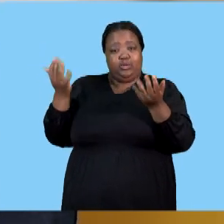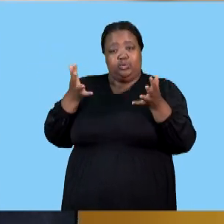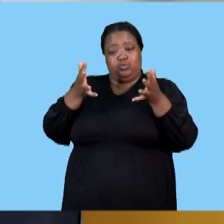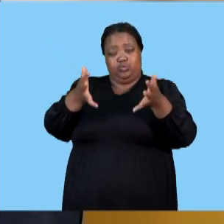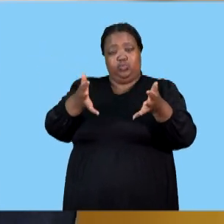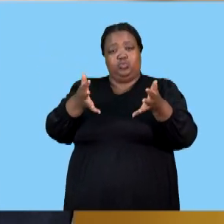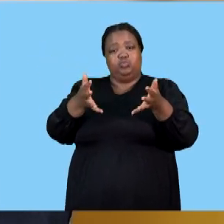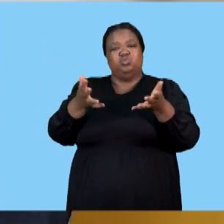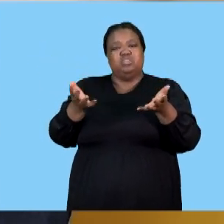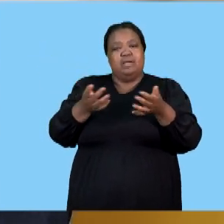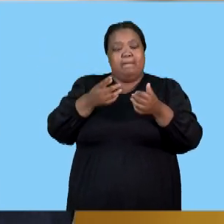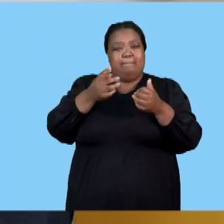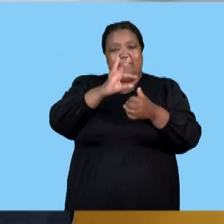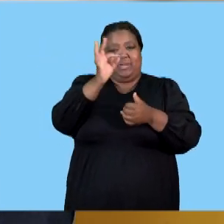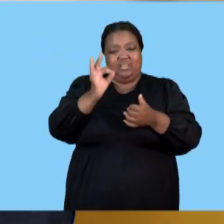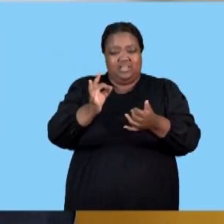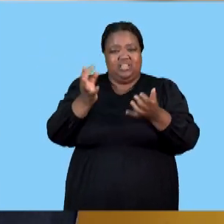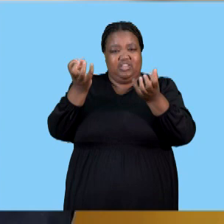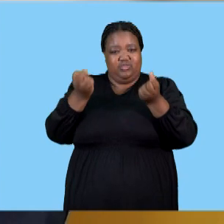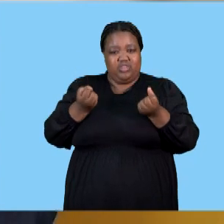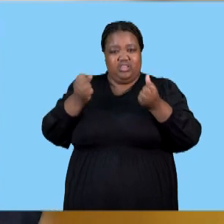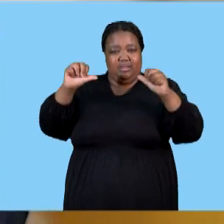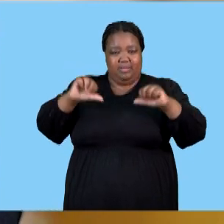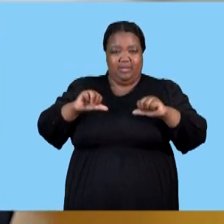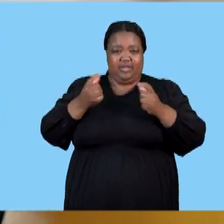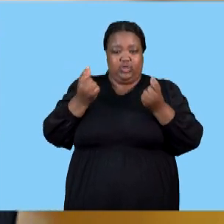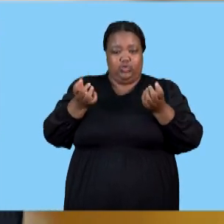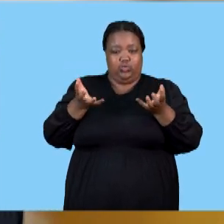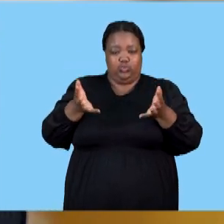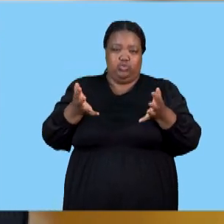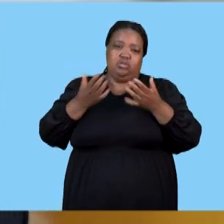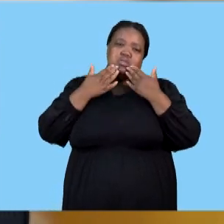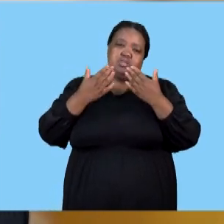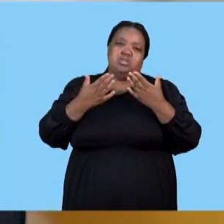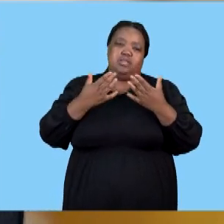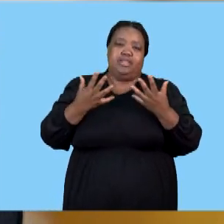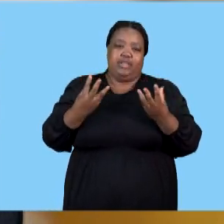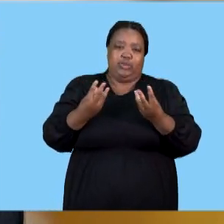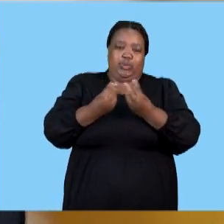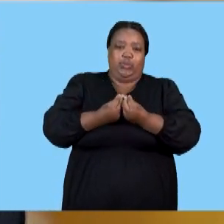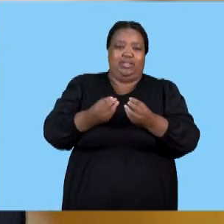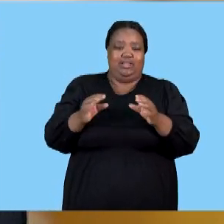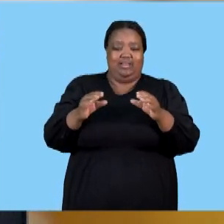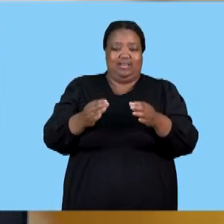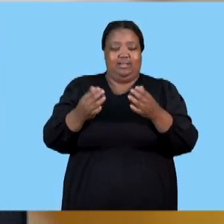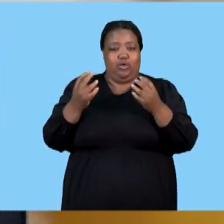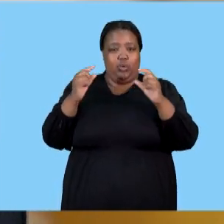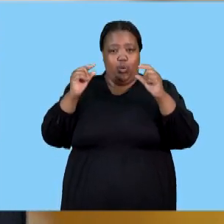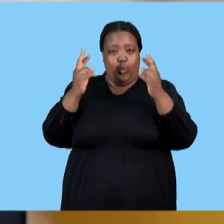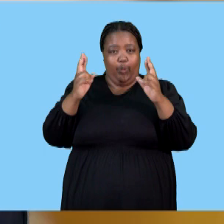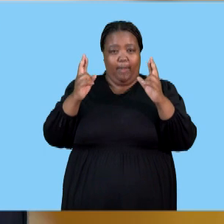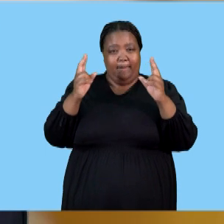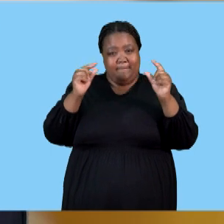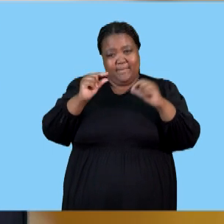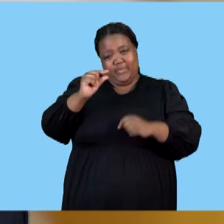would expect you guys to do the percentage return on owner's equity. Thank you so much for joining me in today's class, and I hope to